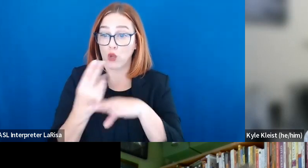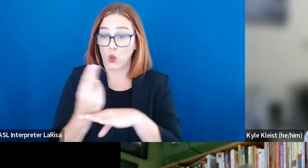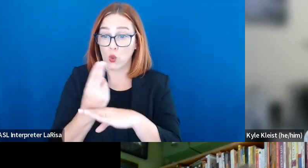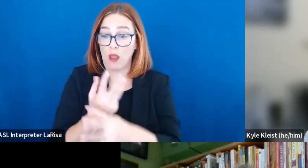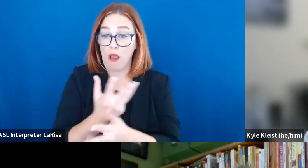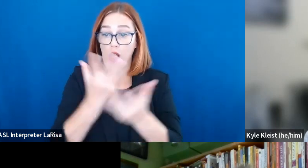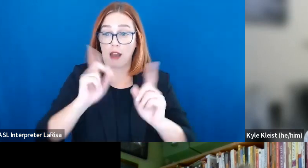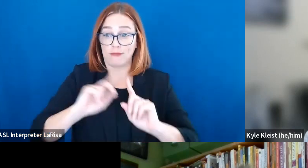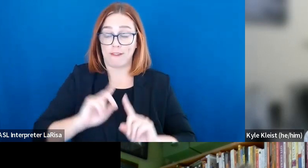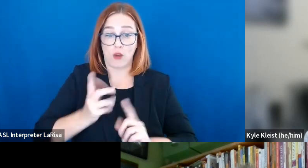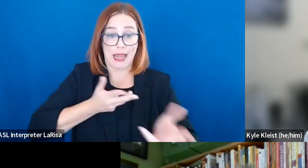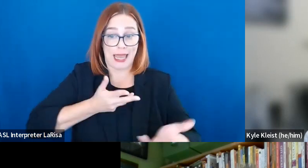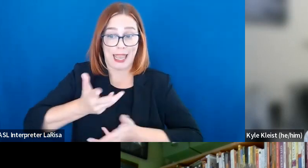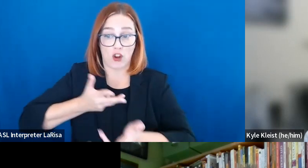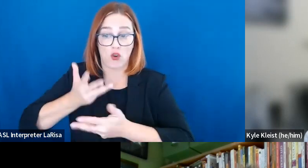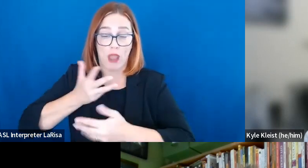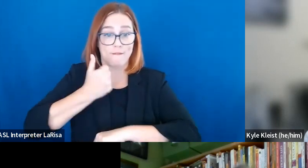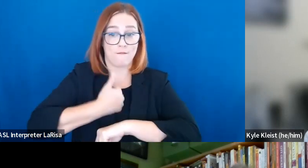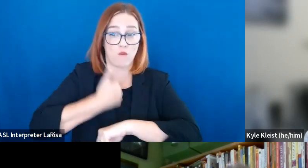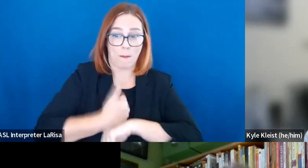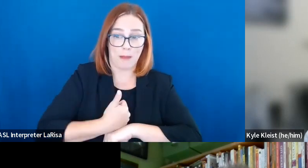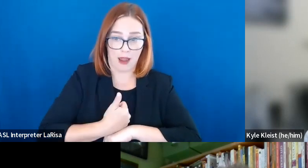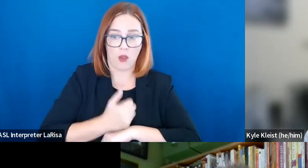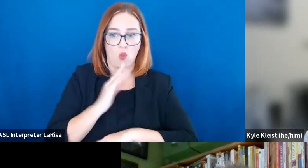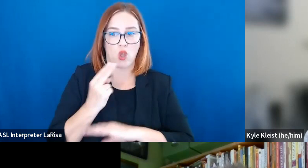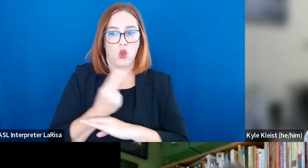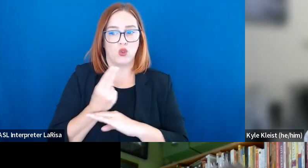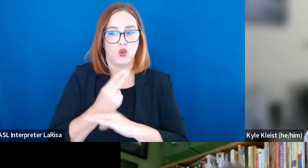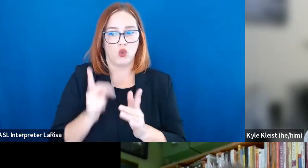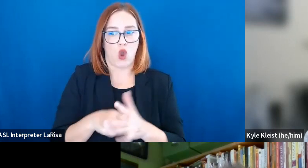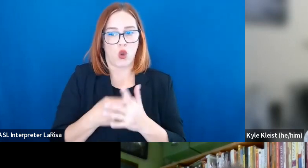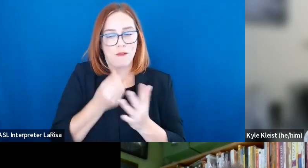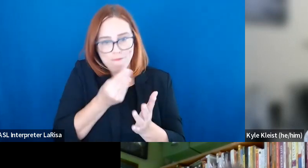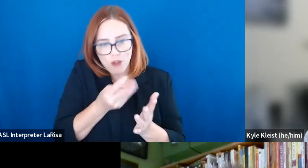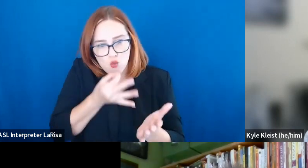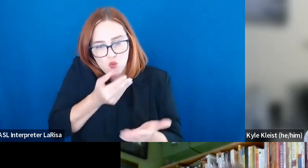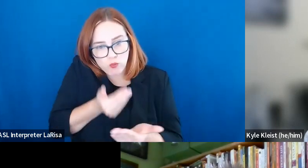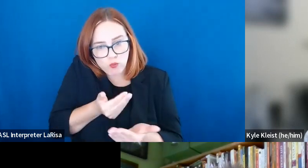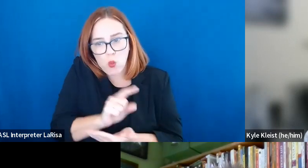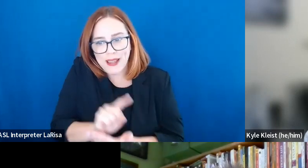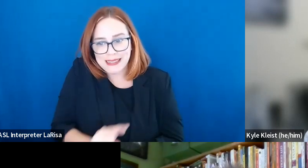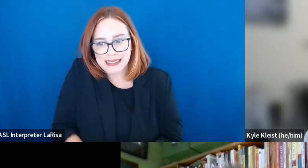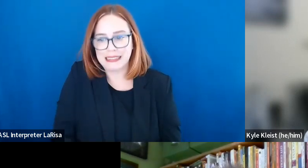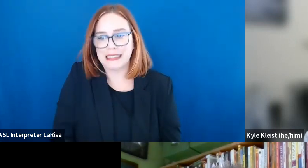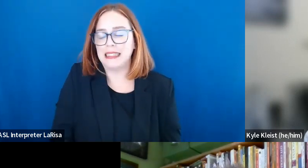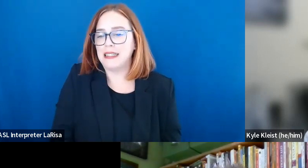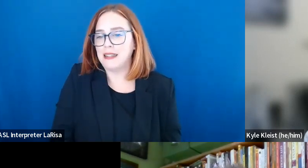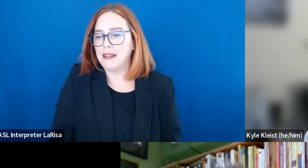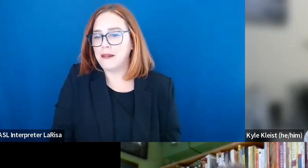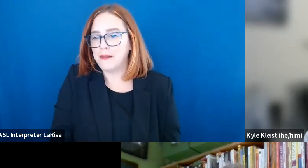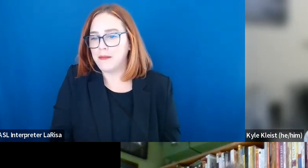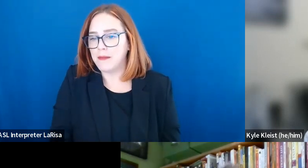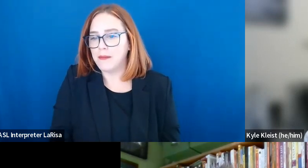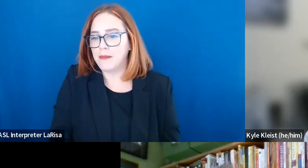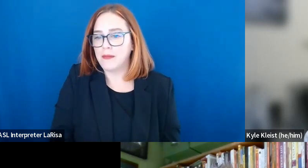weeks. Kaylan says we also use Google Classroom and Teams for our pre-ed classes. I like that,